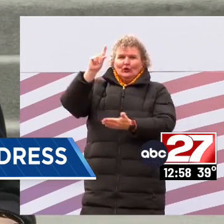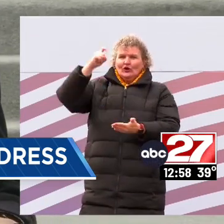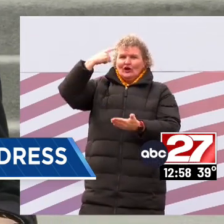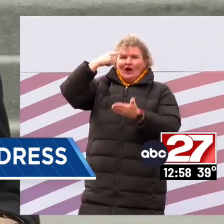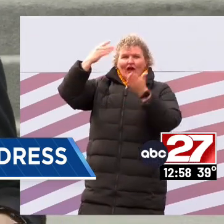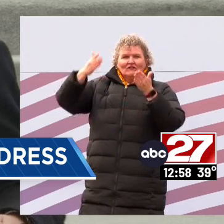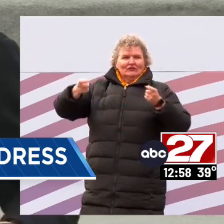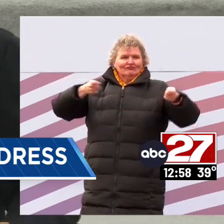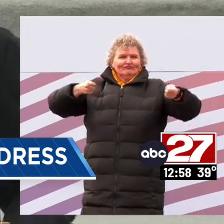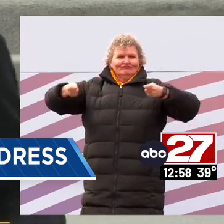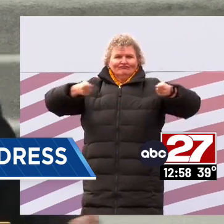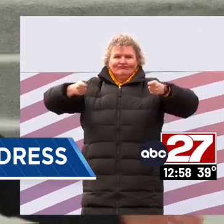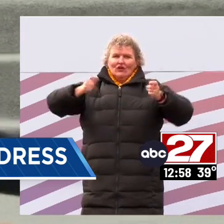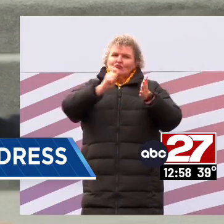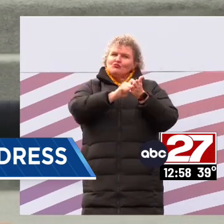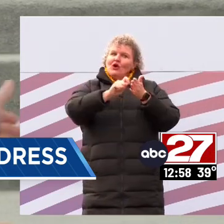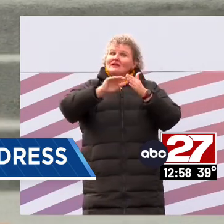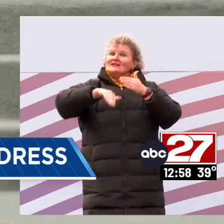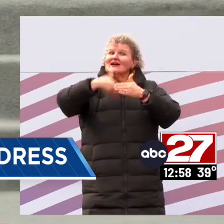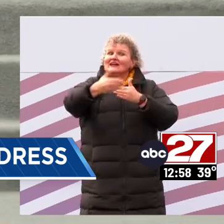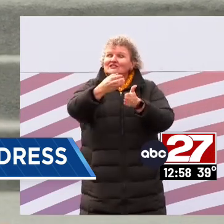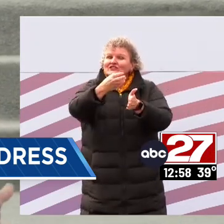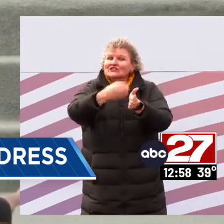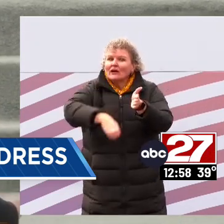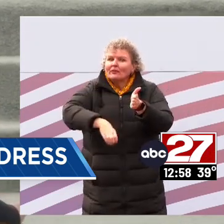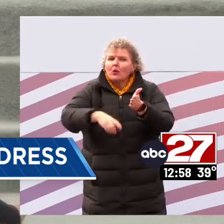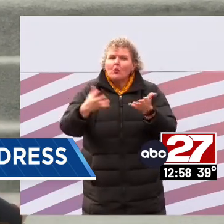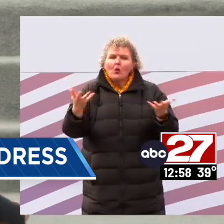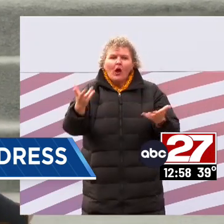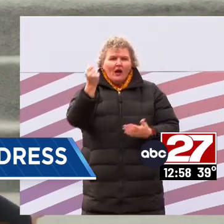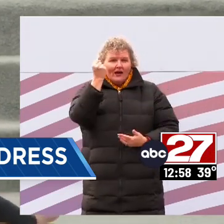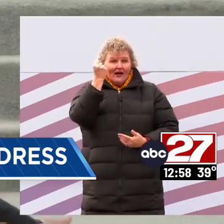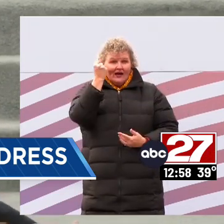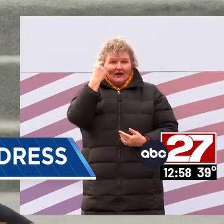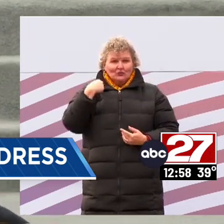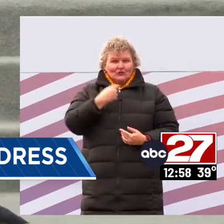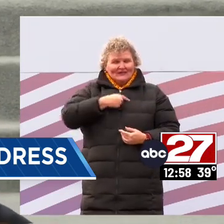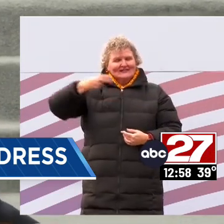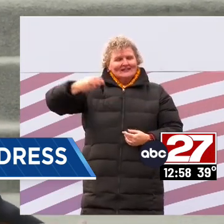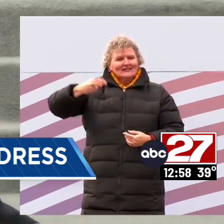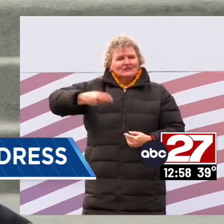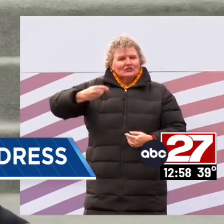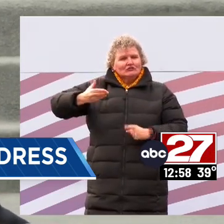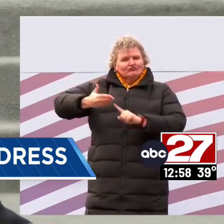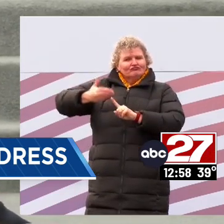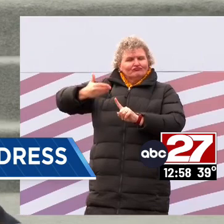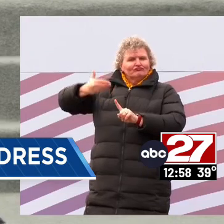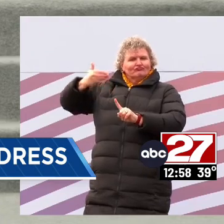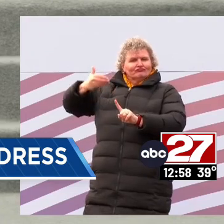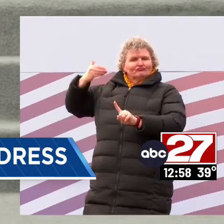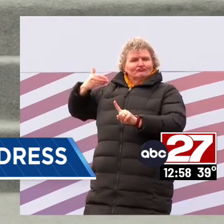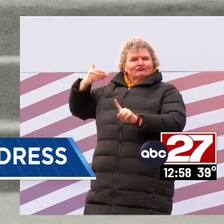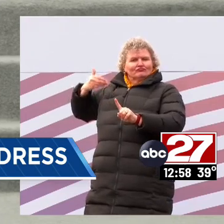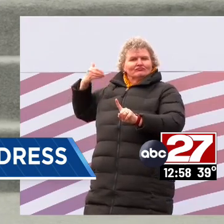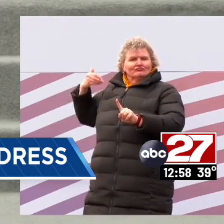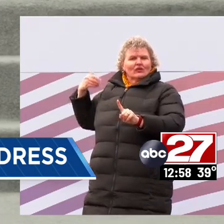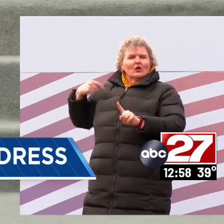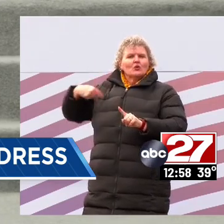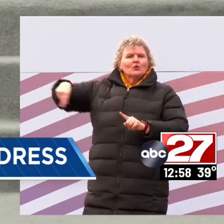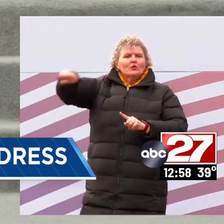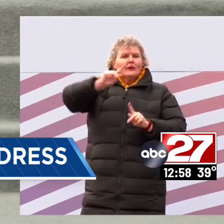chapter with a keen understanding of our history and the voices that will guide our